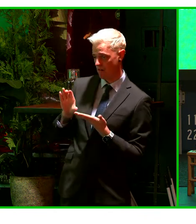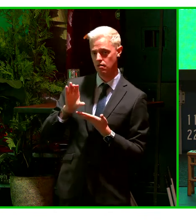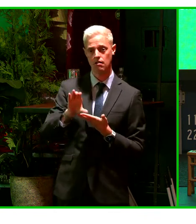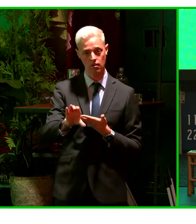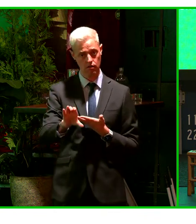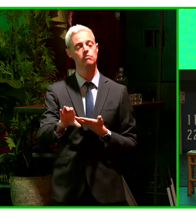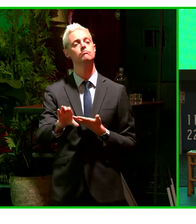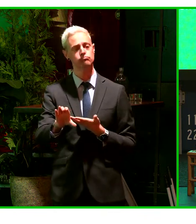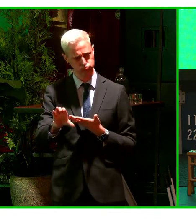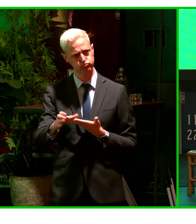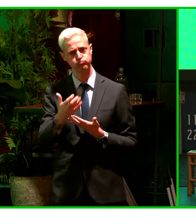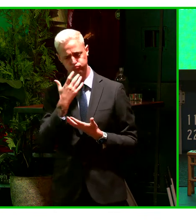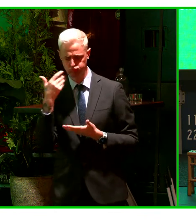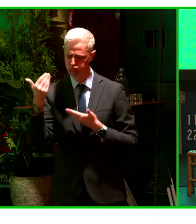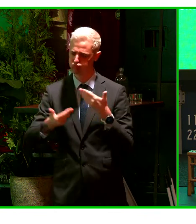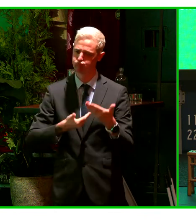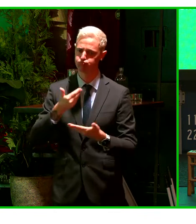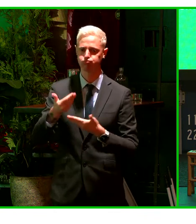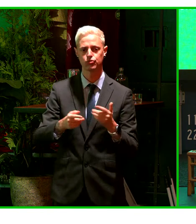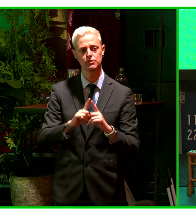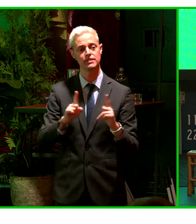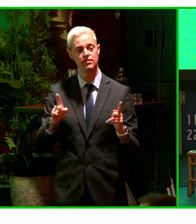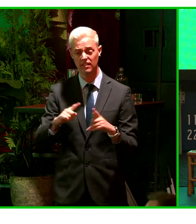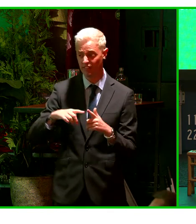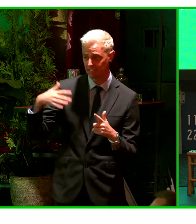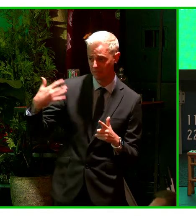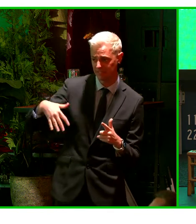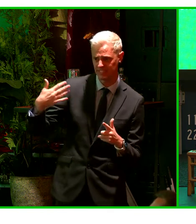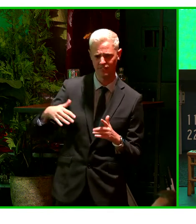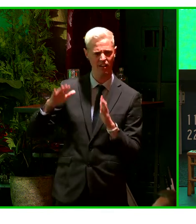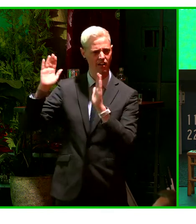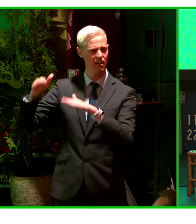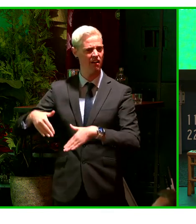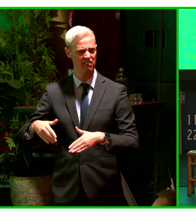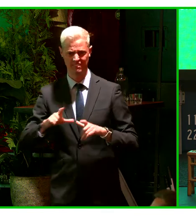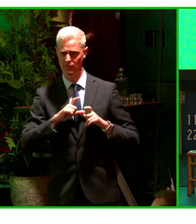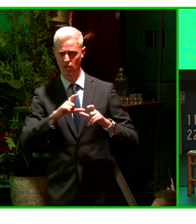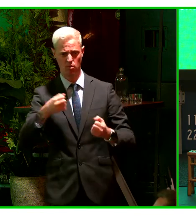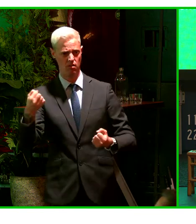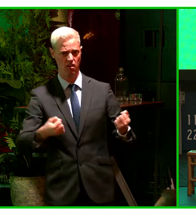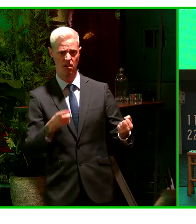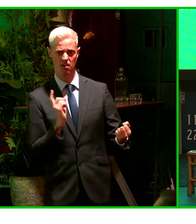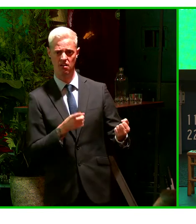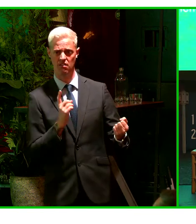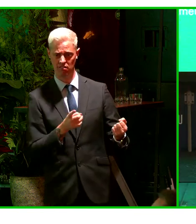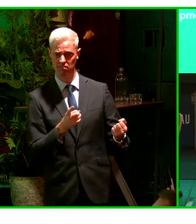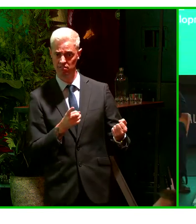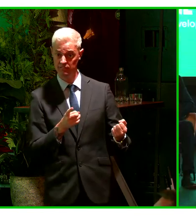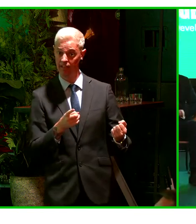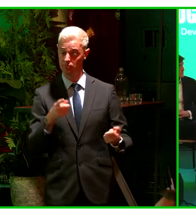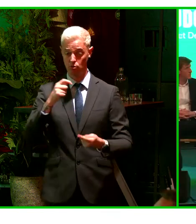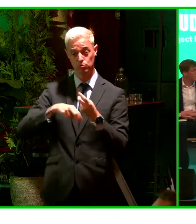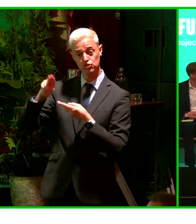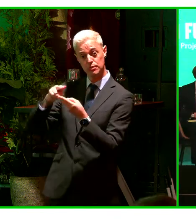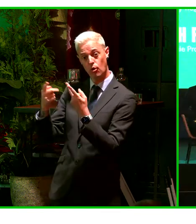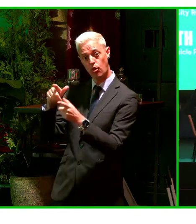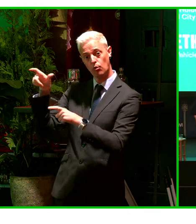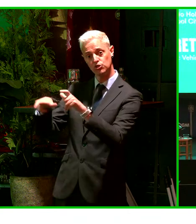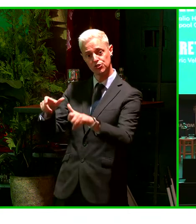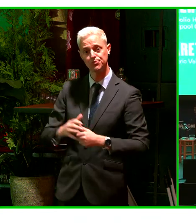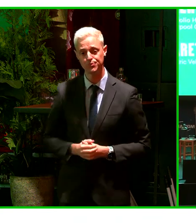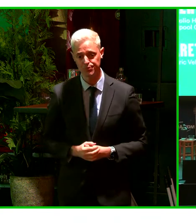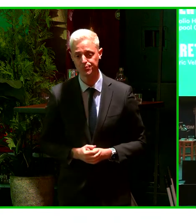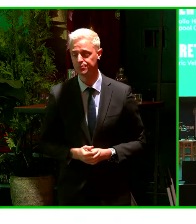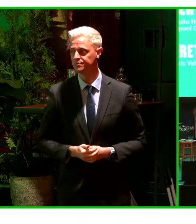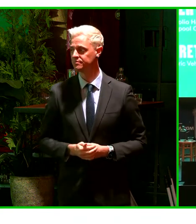choices. But if we make it expensive, then quite frankly, people will stick with what they're doing today. That's great. Thank you so much, Liam. Adrian, I'm going to come to you